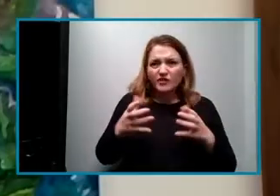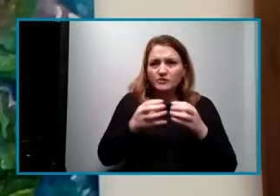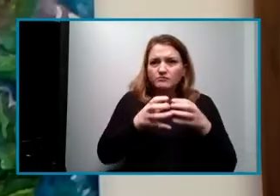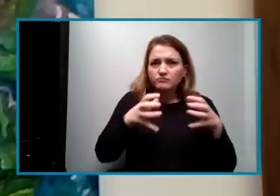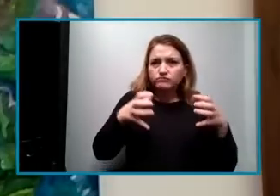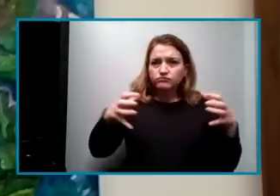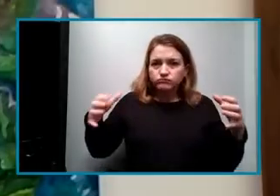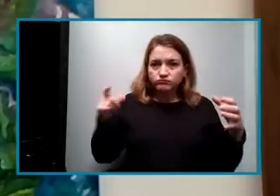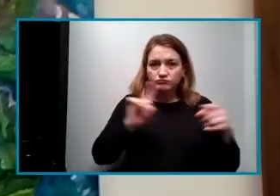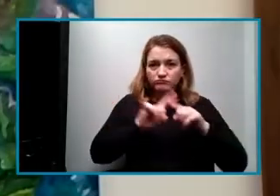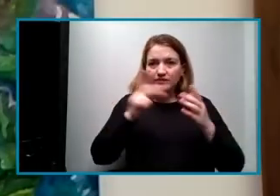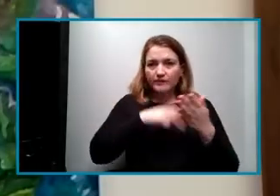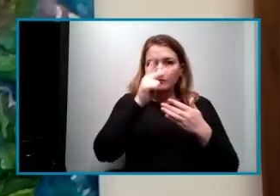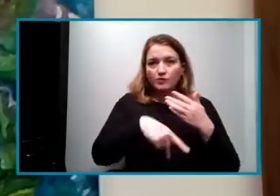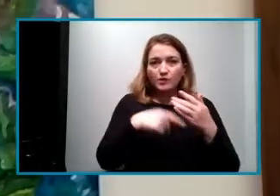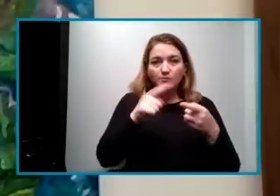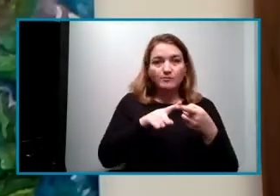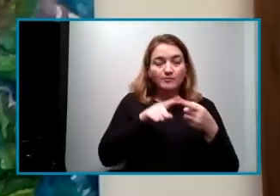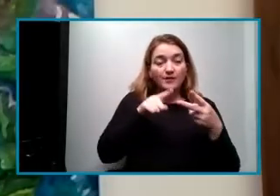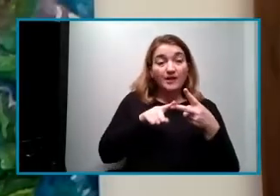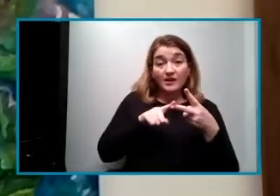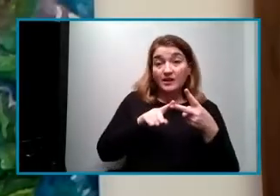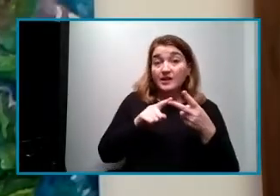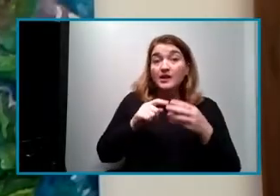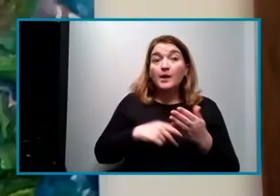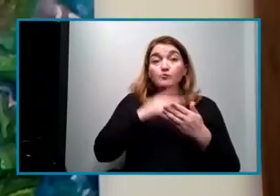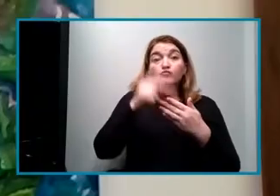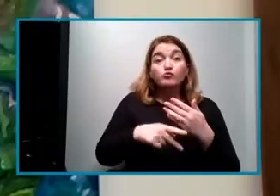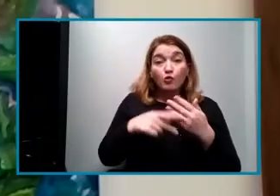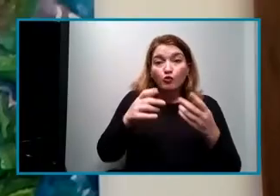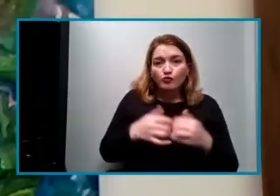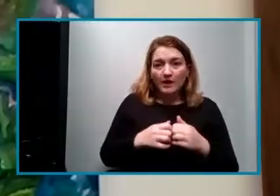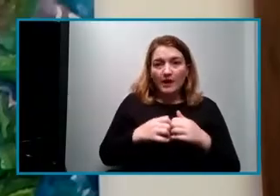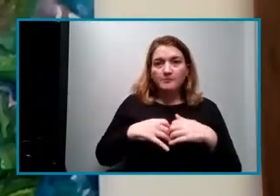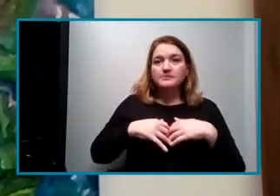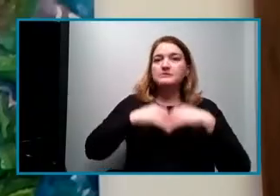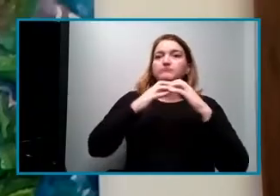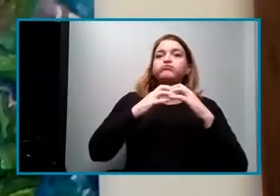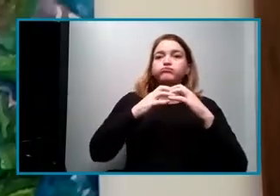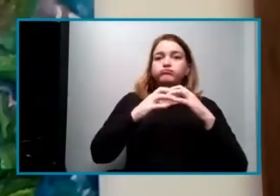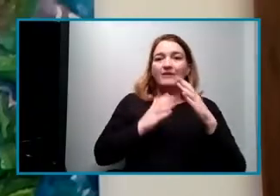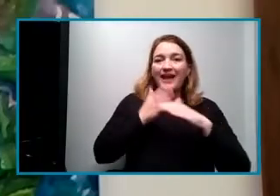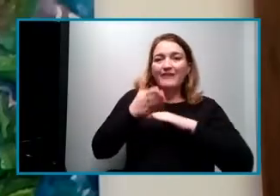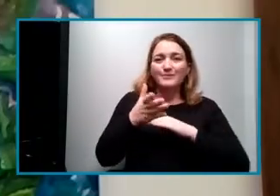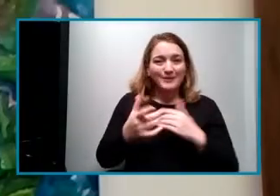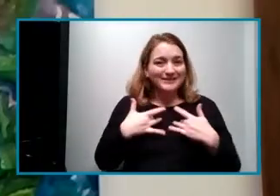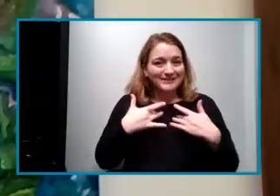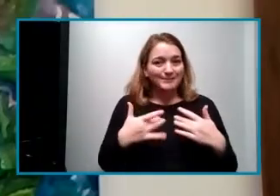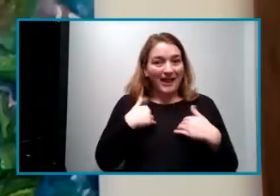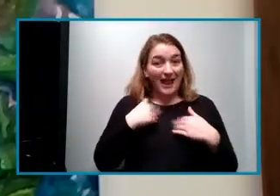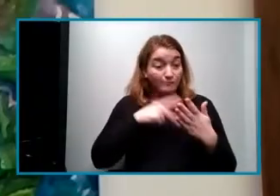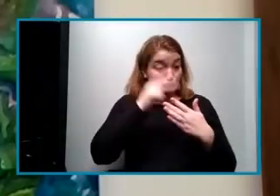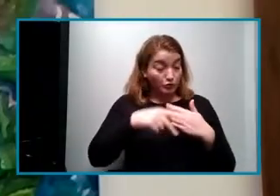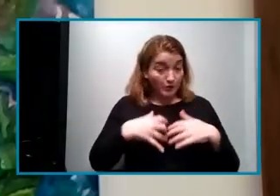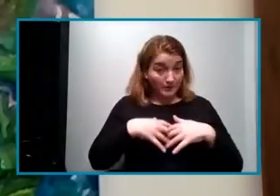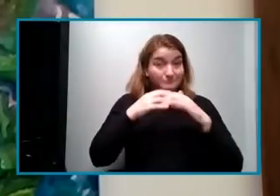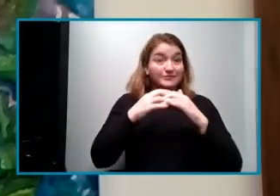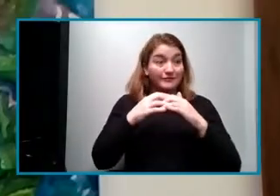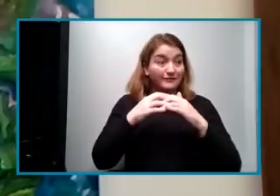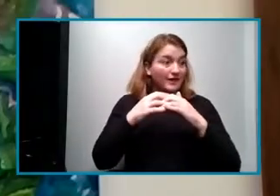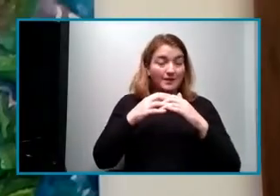models are done first and programs are built after in a perfect world. That's not always how it happens. So how do you backtrack from what you already